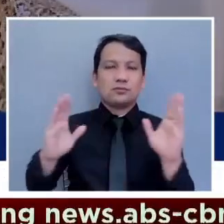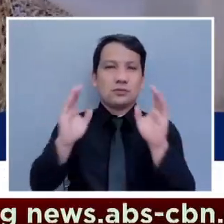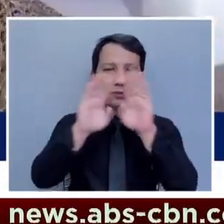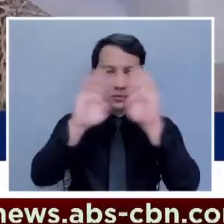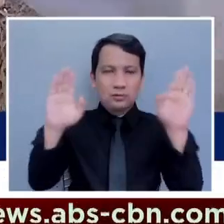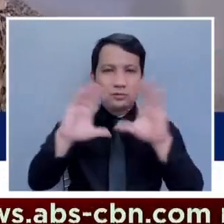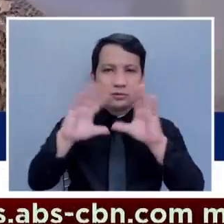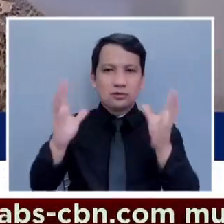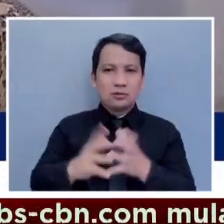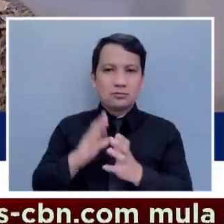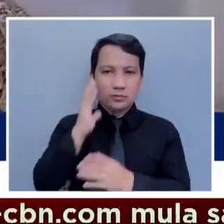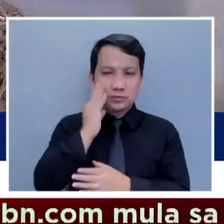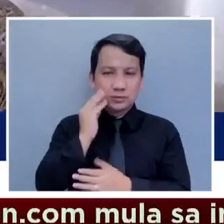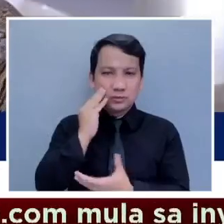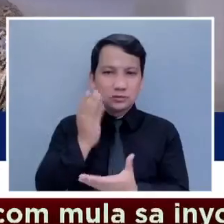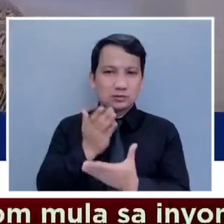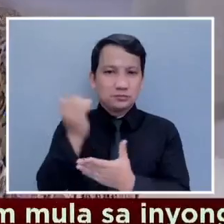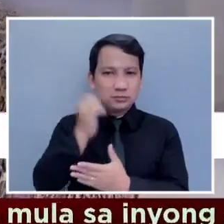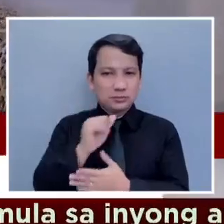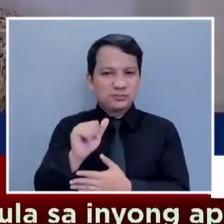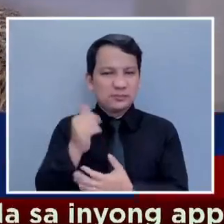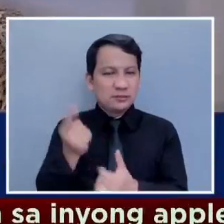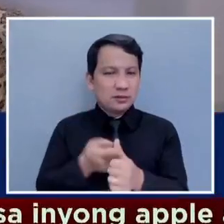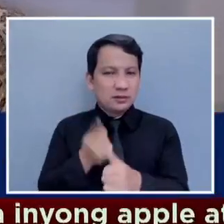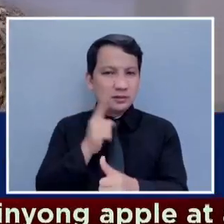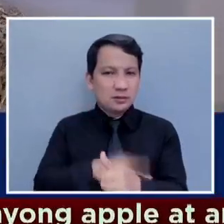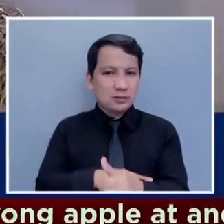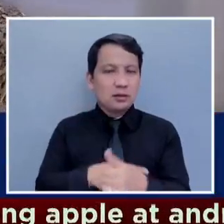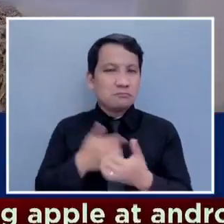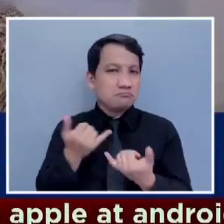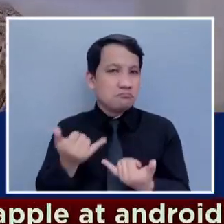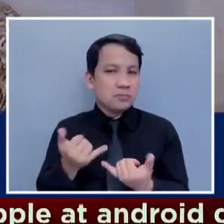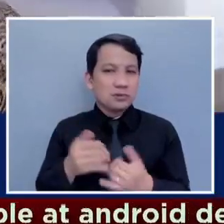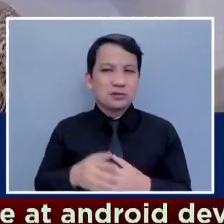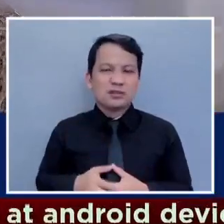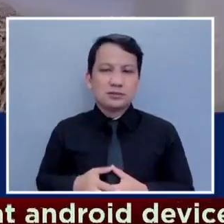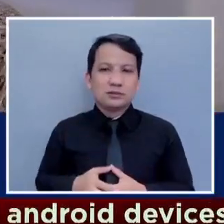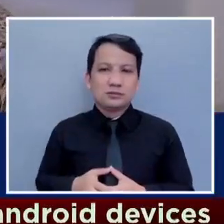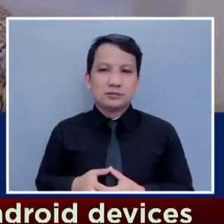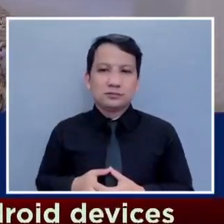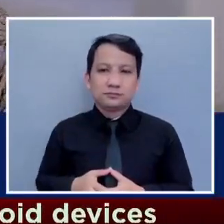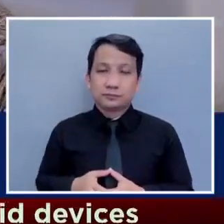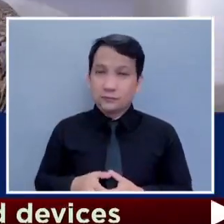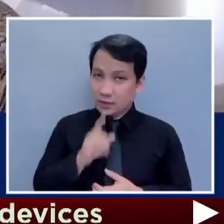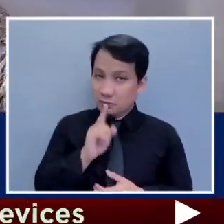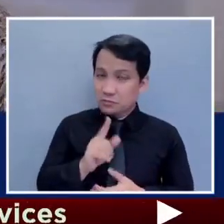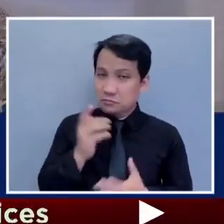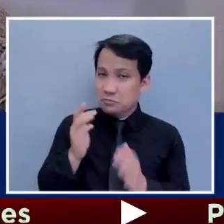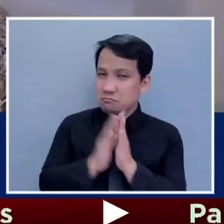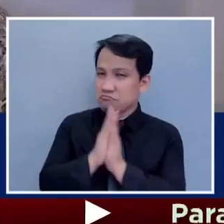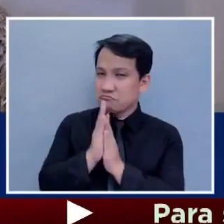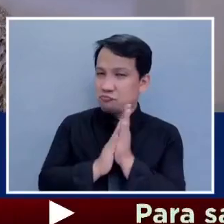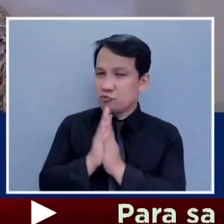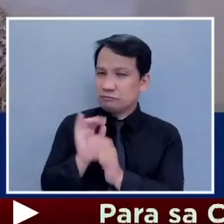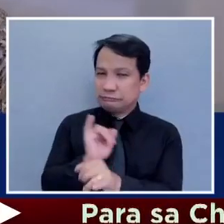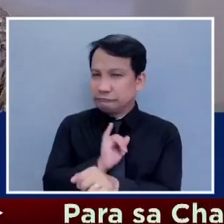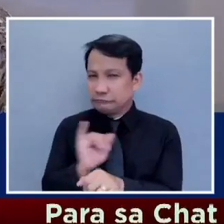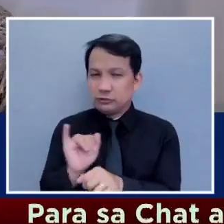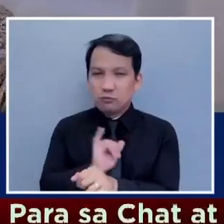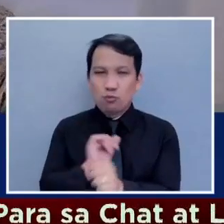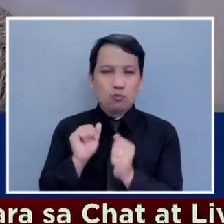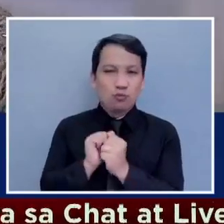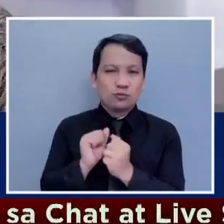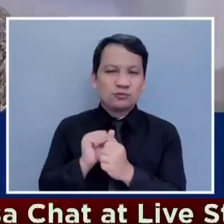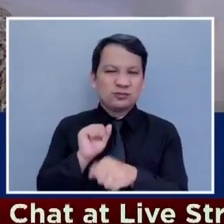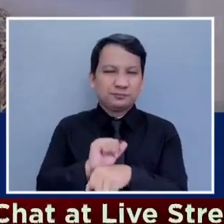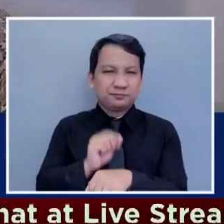time to experience any of that. Right. And you know, it's made me more excited and more driven to